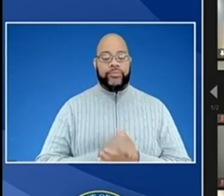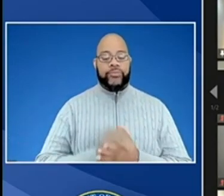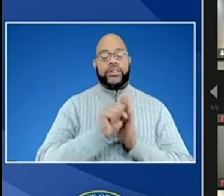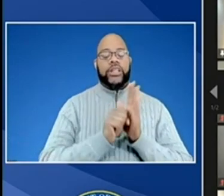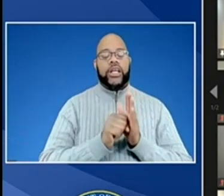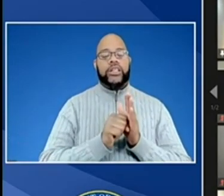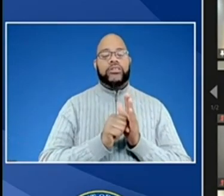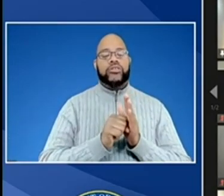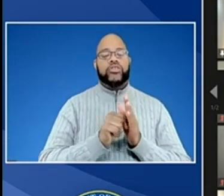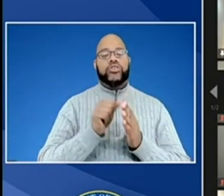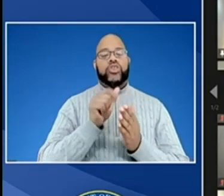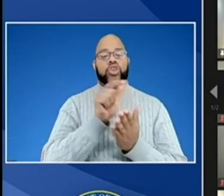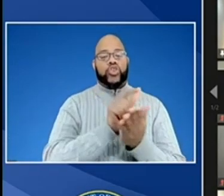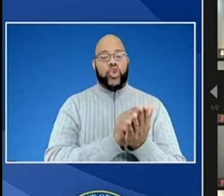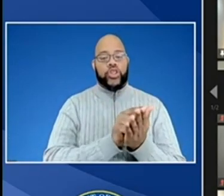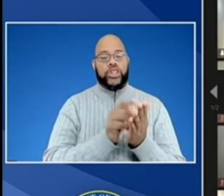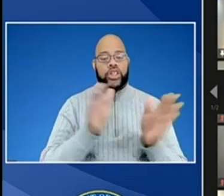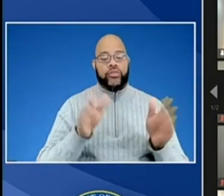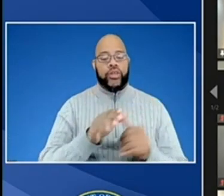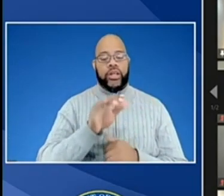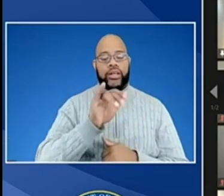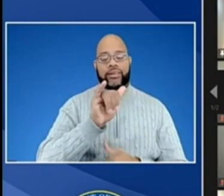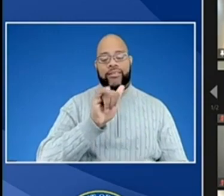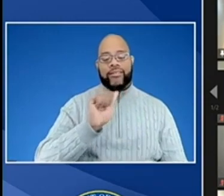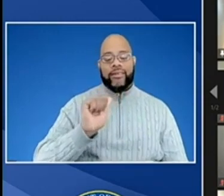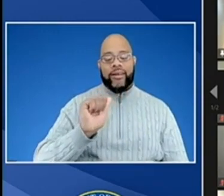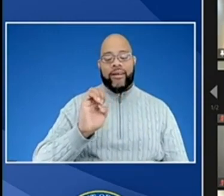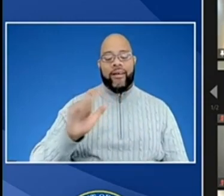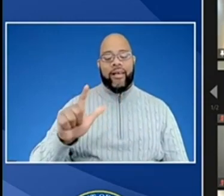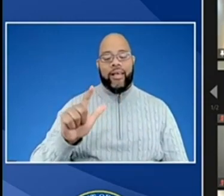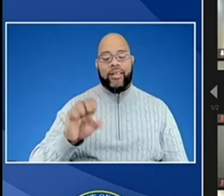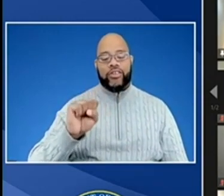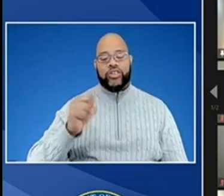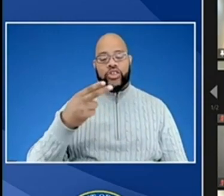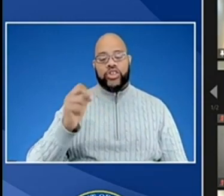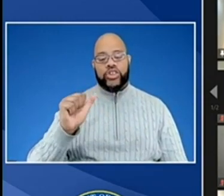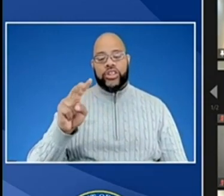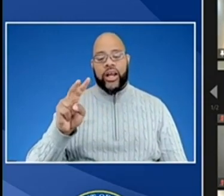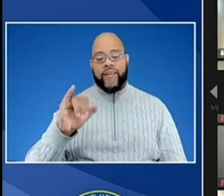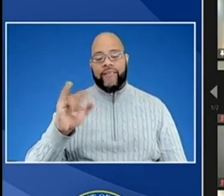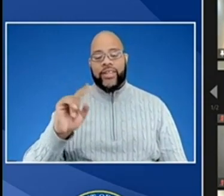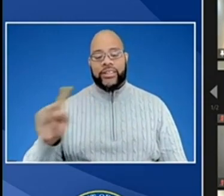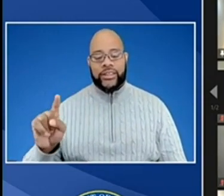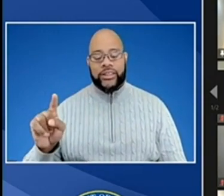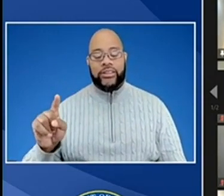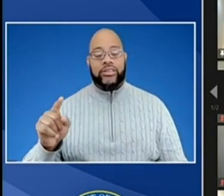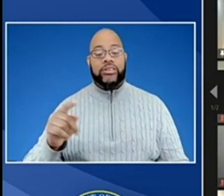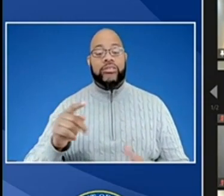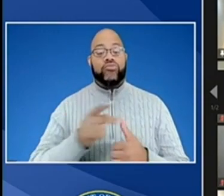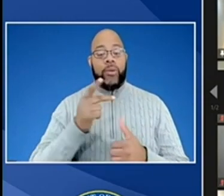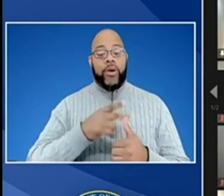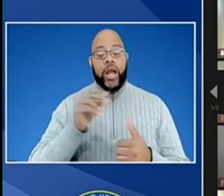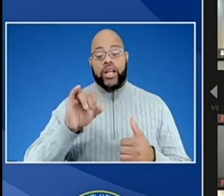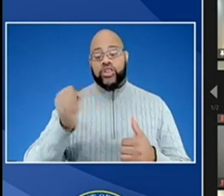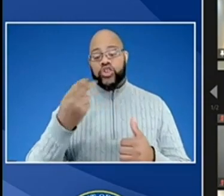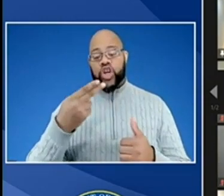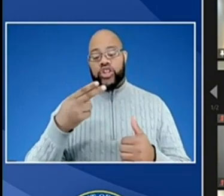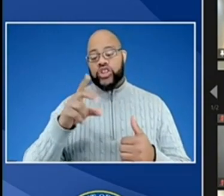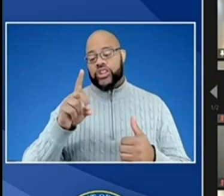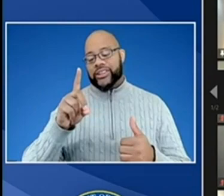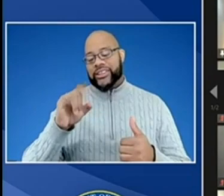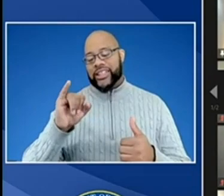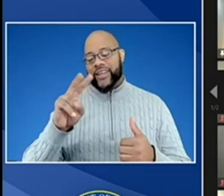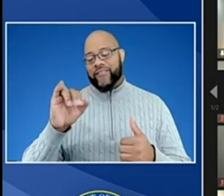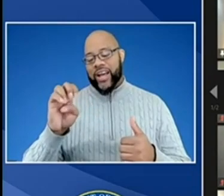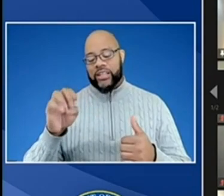General, Yael Shavit as primary. Present. And Josh Devine as alternate.